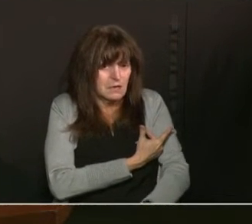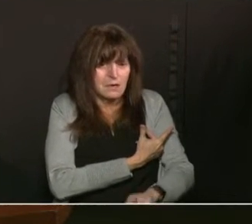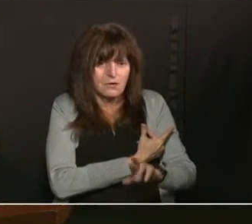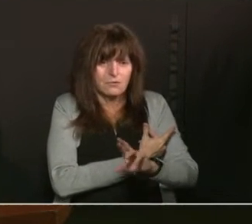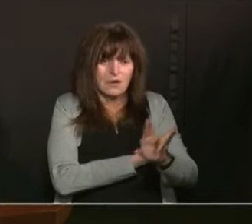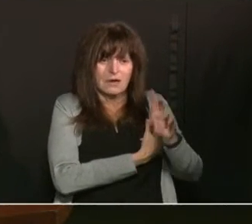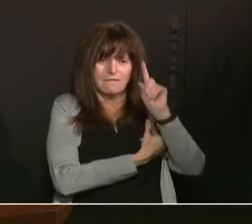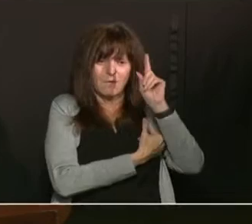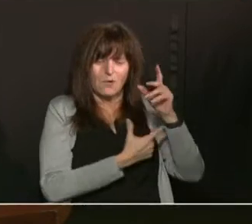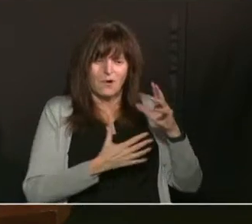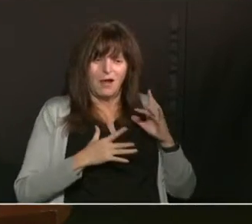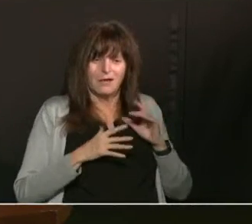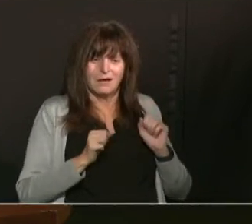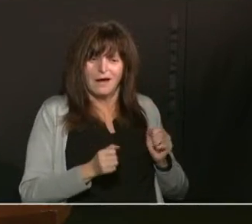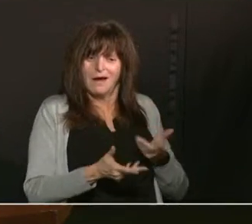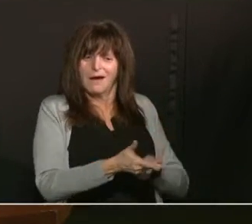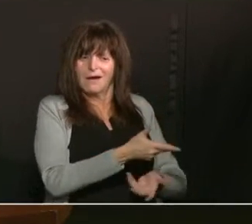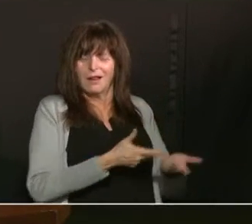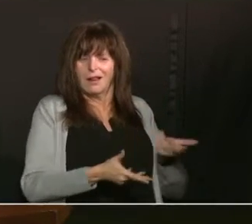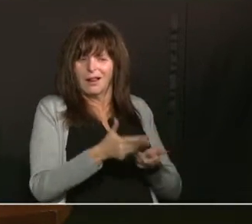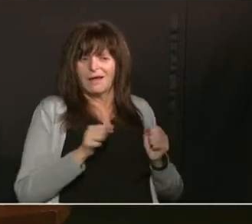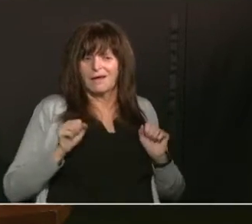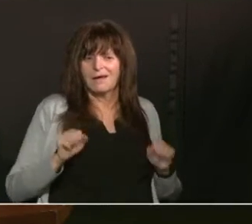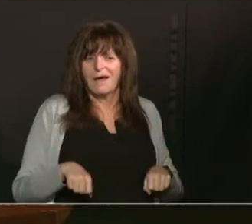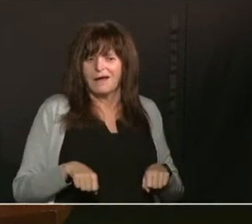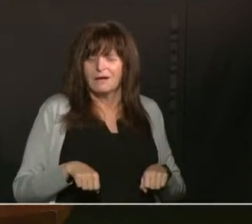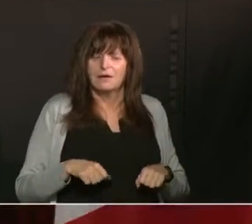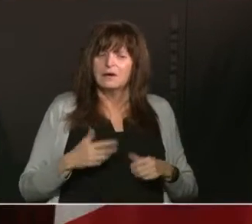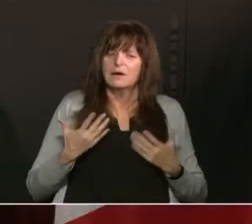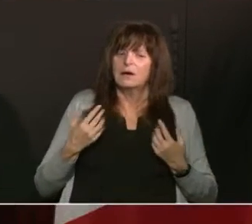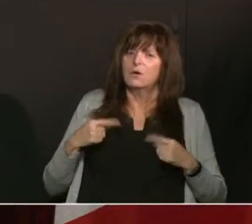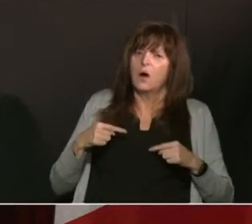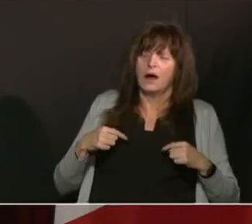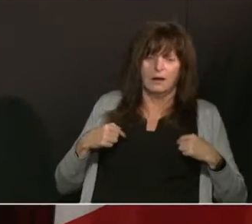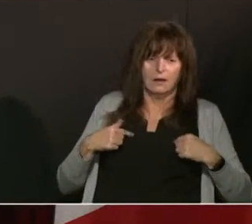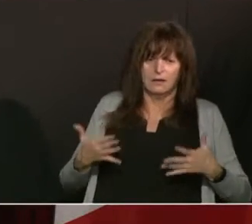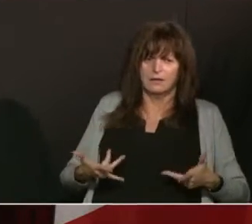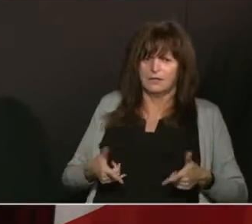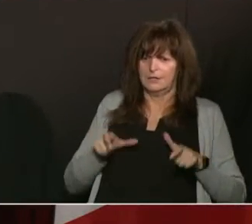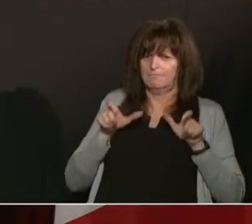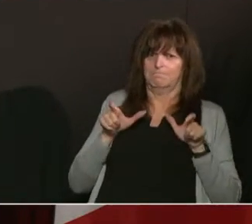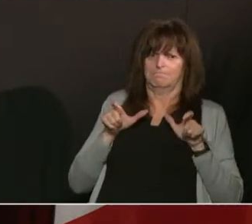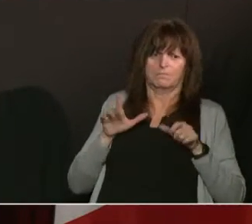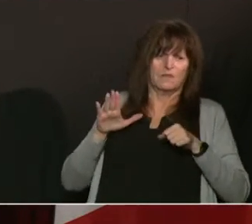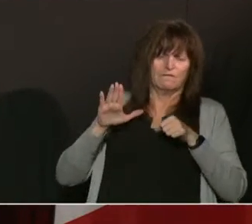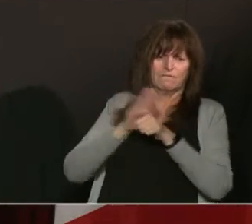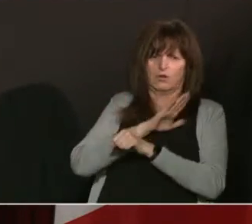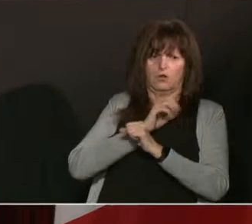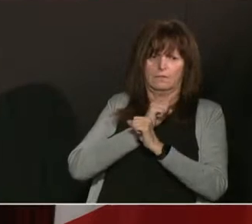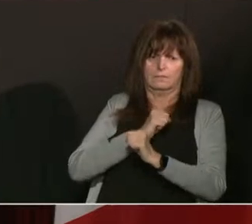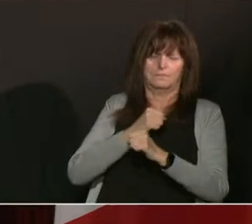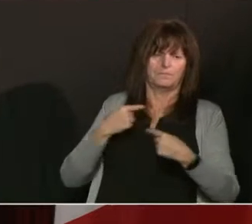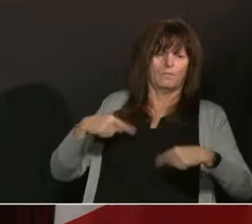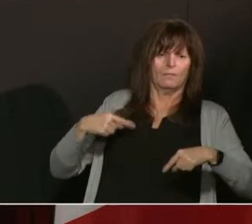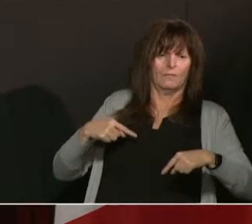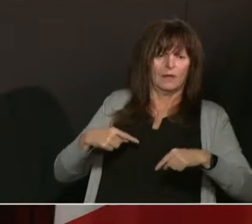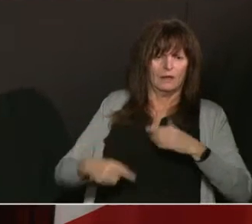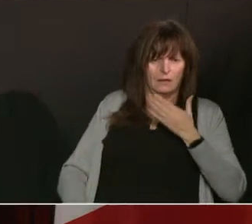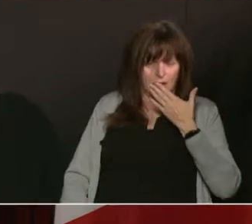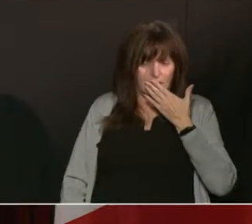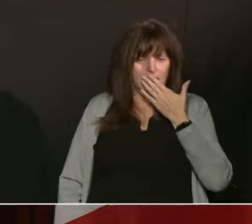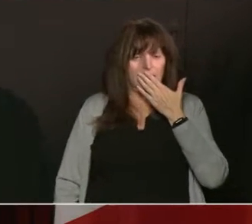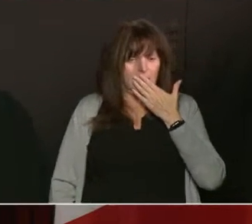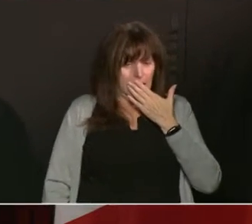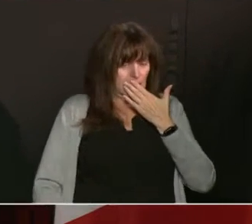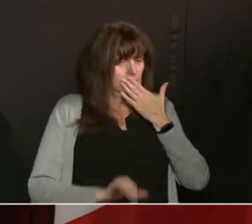you recommend in terms of kind of waiting for it to take effect. Thank you so much for bringing that up, because that's an important difference. We know in the primary